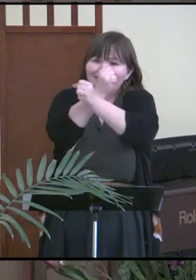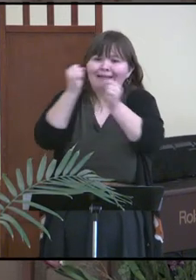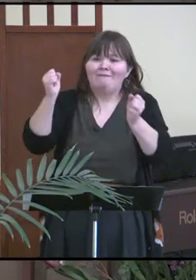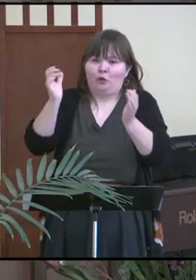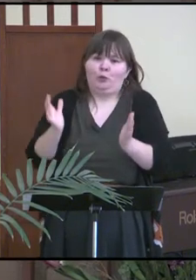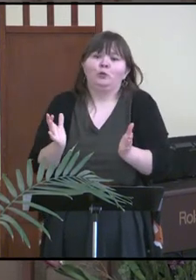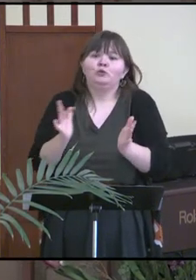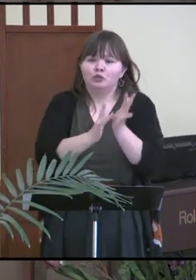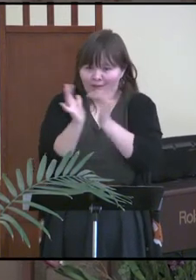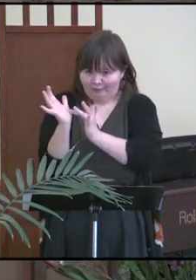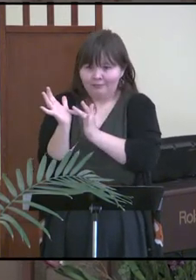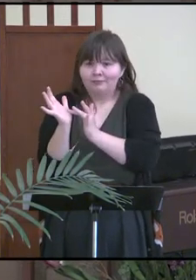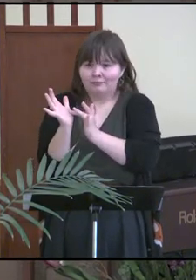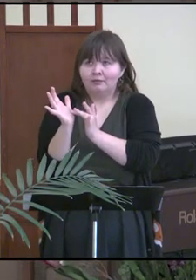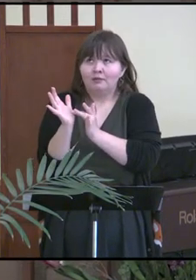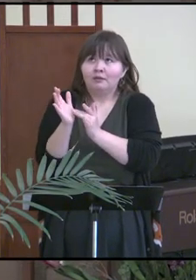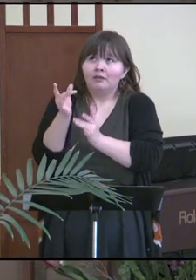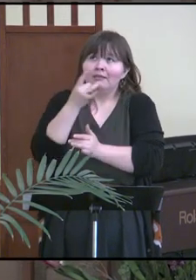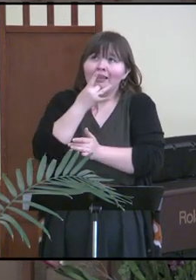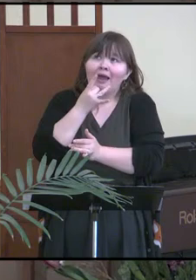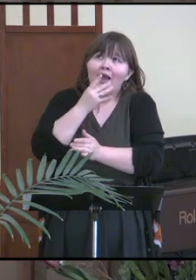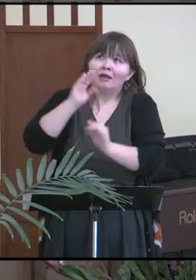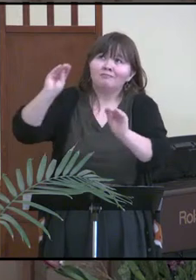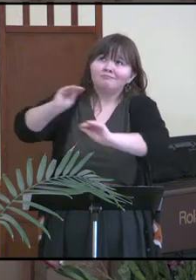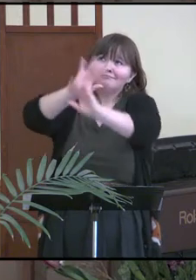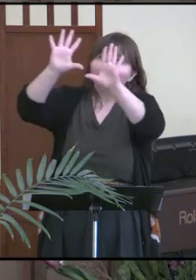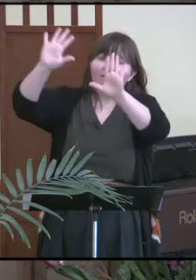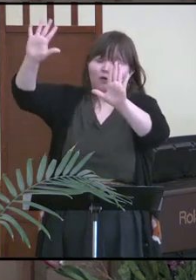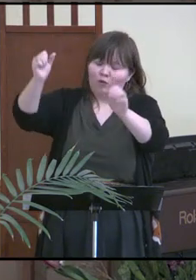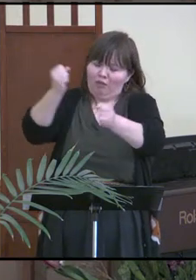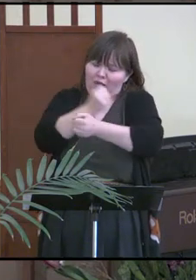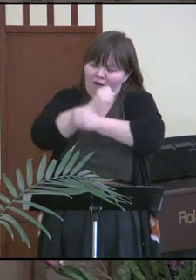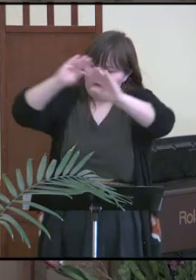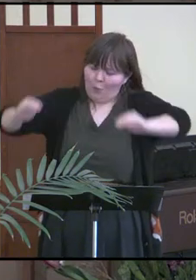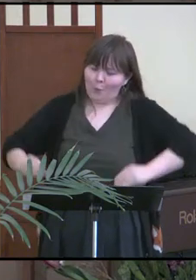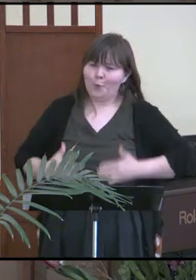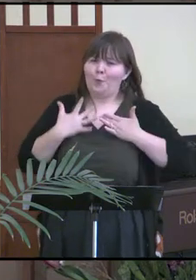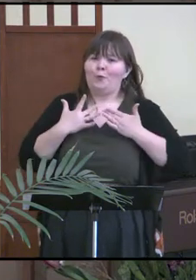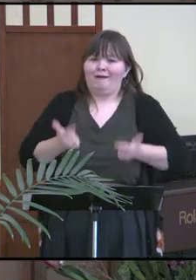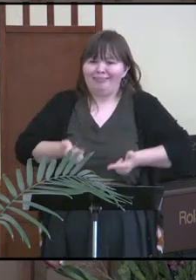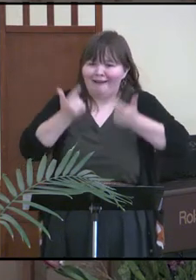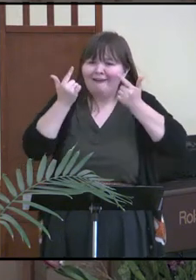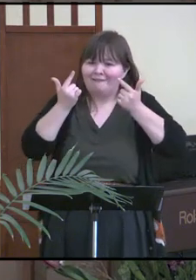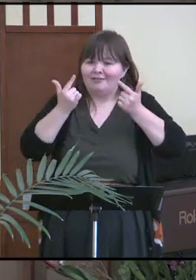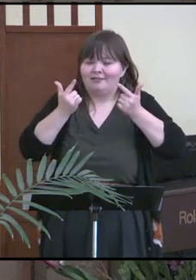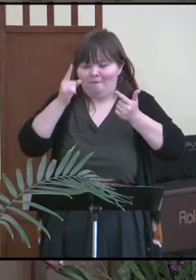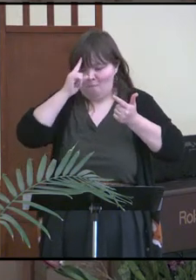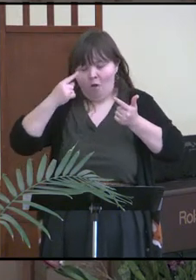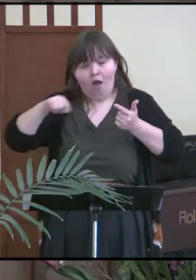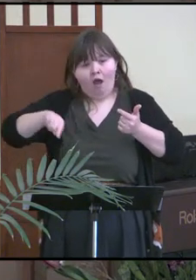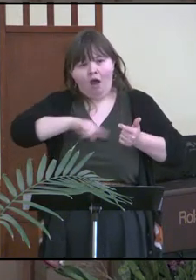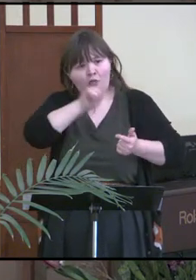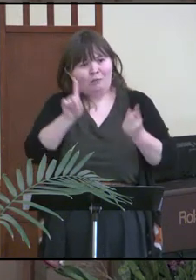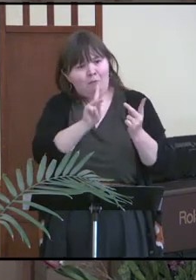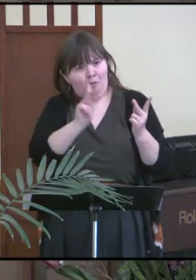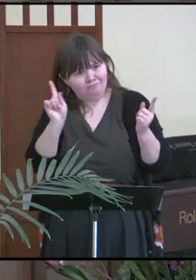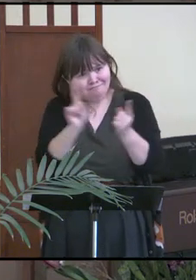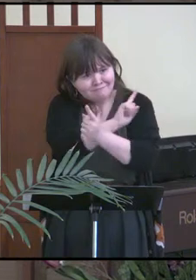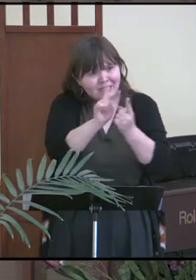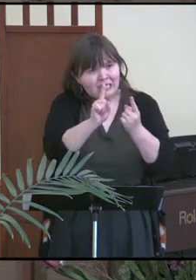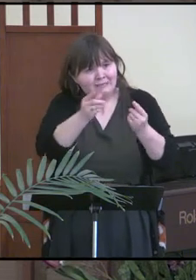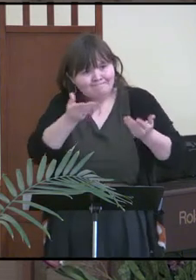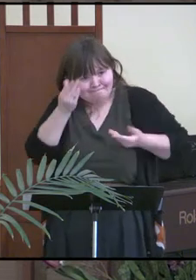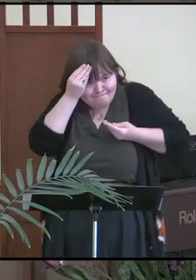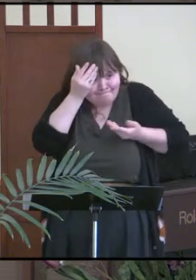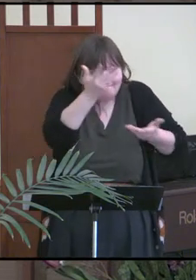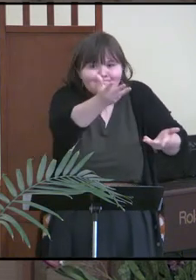Christ. Let the light of your love flood into our lives and through us to all who need companionship and